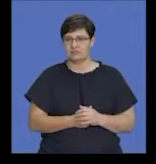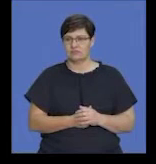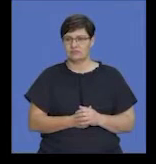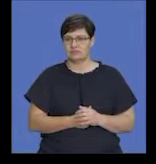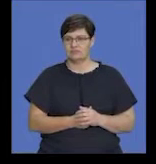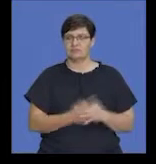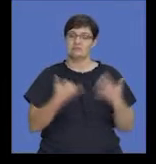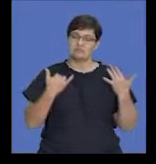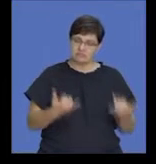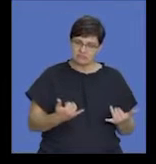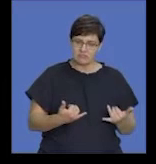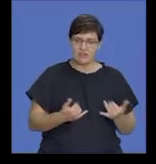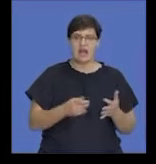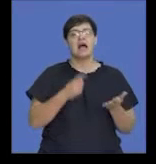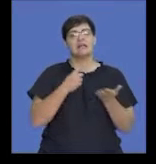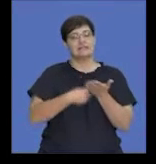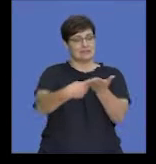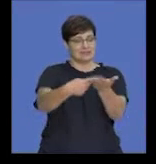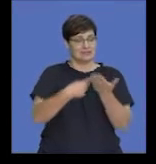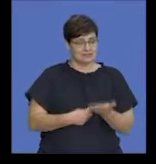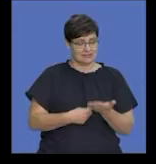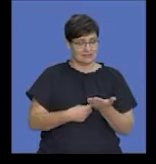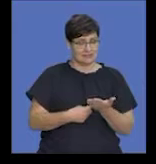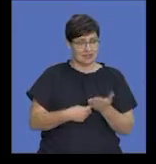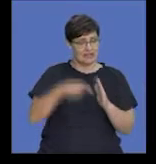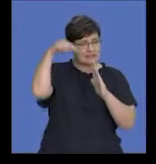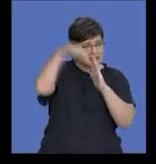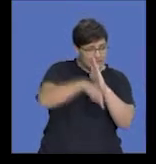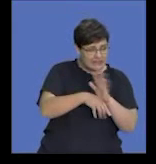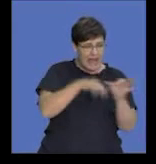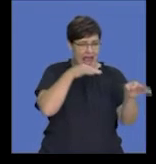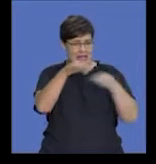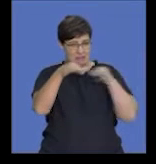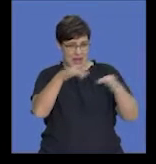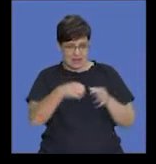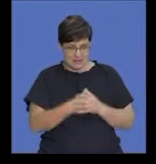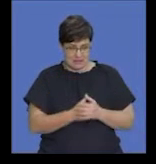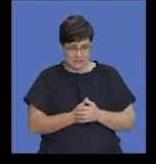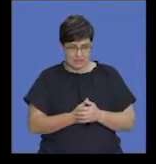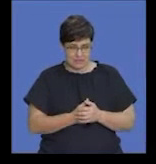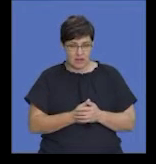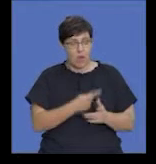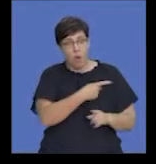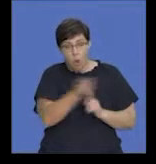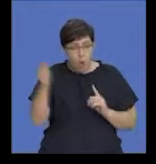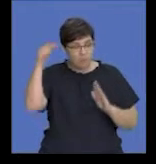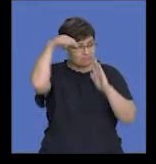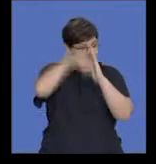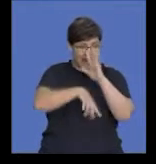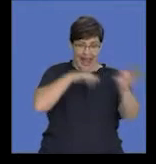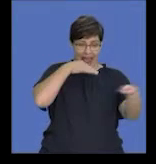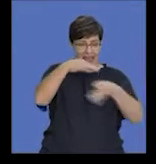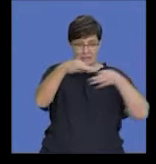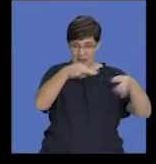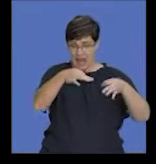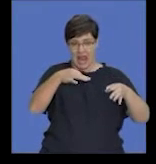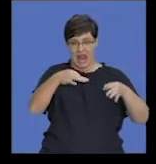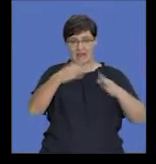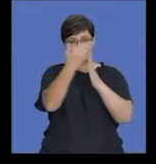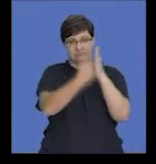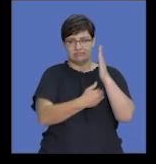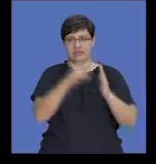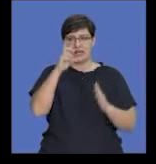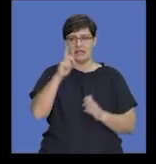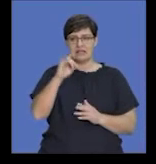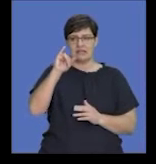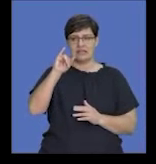Then we get to the descriptive essay. Remember, all our essays should actually be descriptive, okay? A descriptive